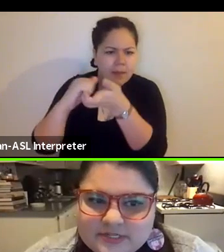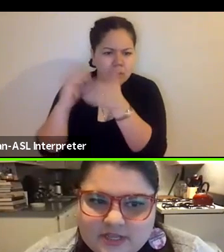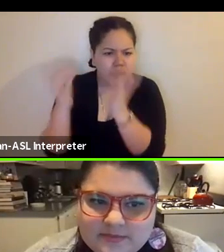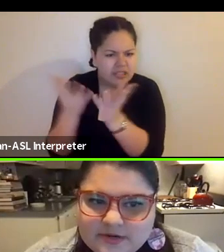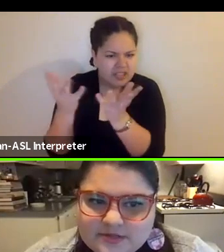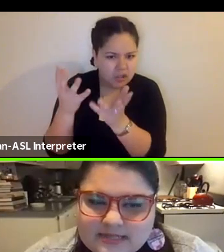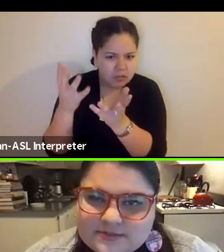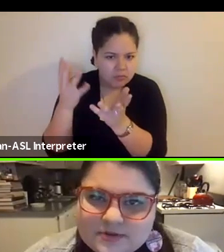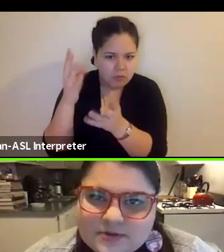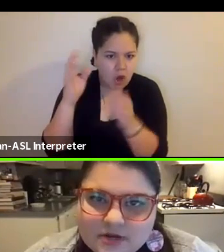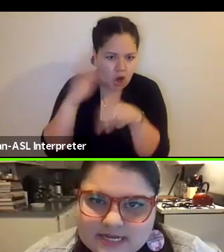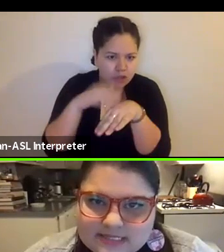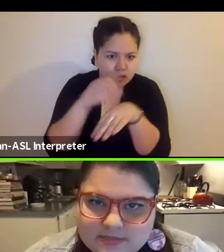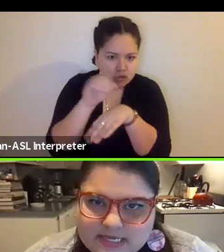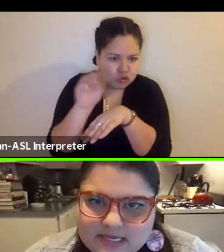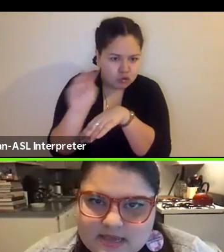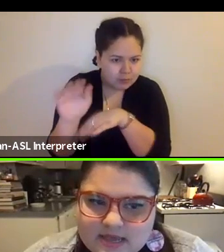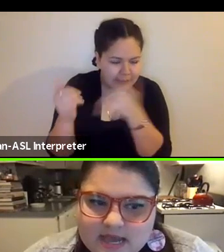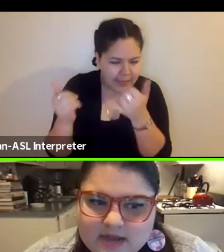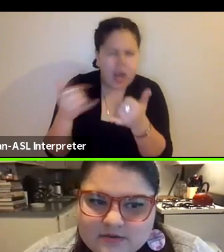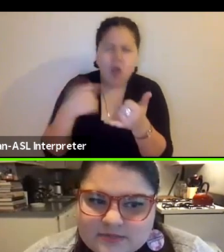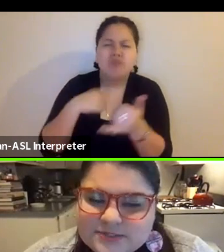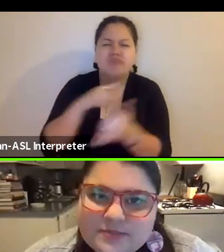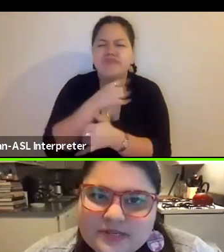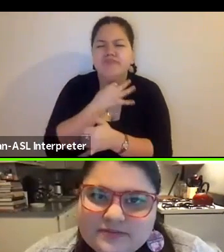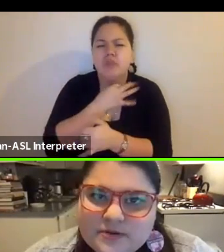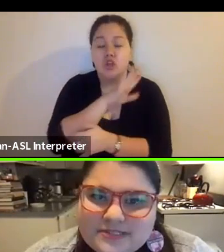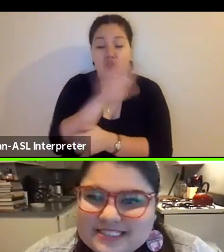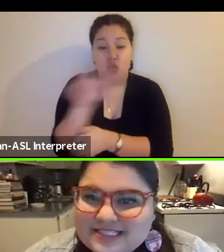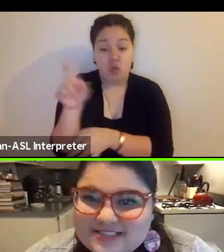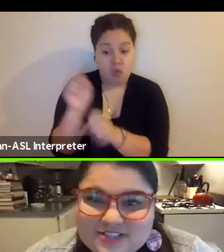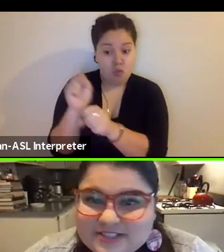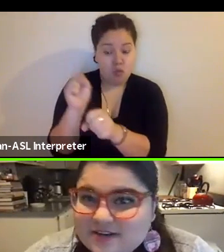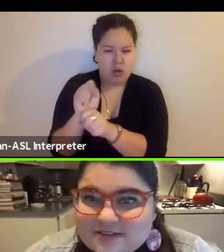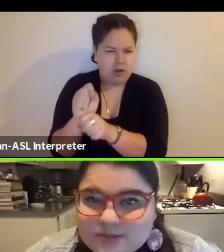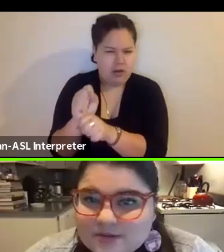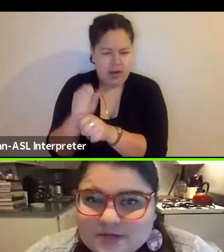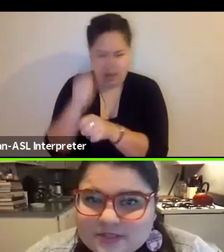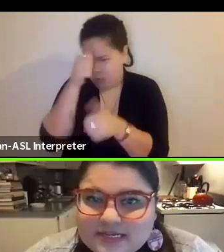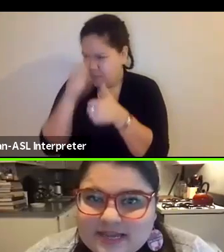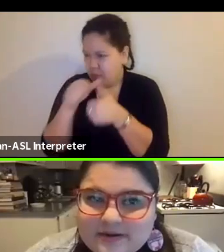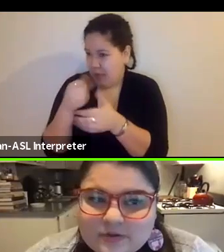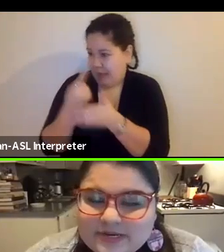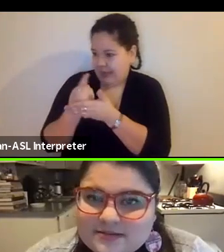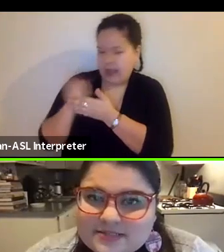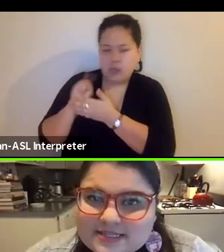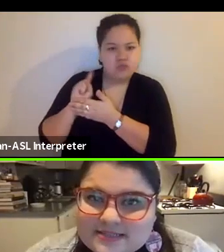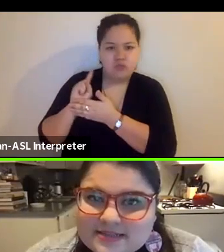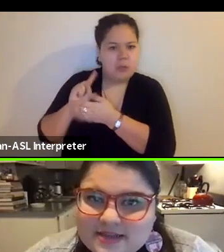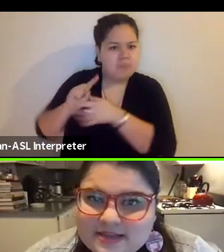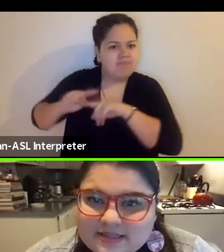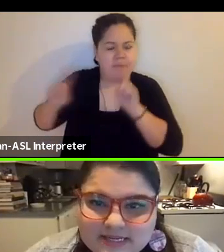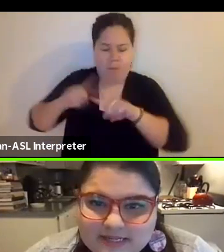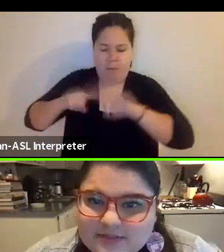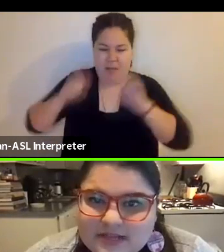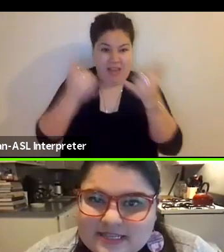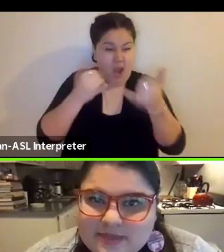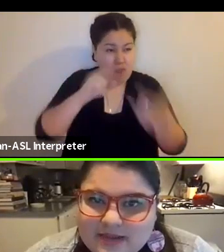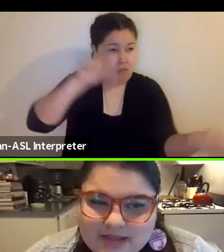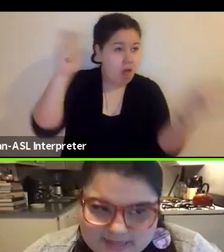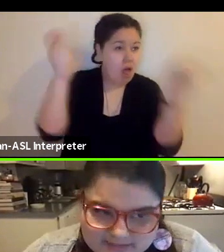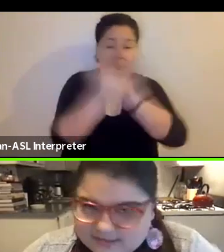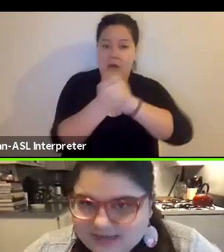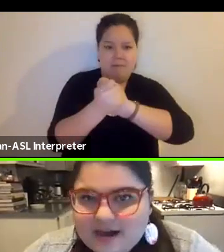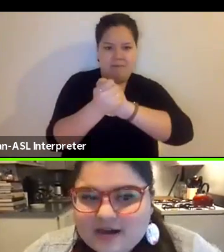You know, we were talking about our last phone call last week, how for so many folks, this is just y'all's normal. And now everyone else is getting on that